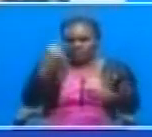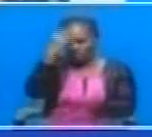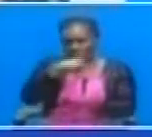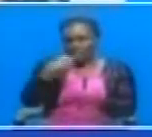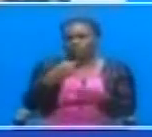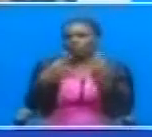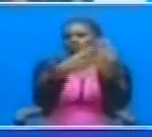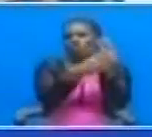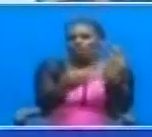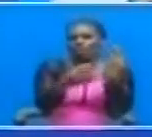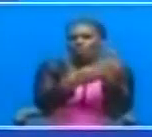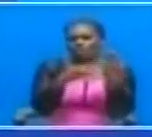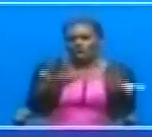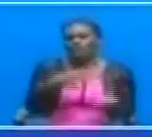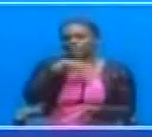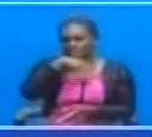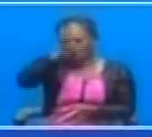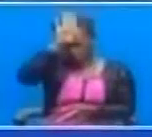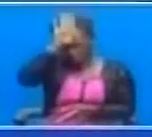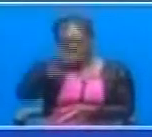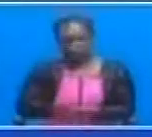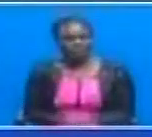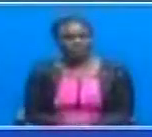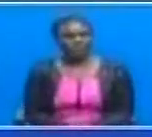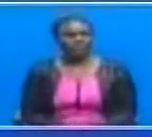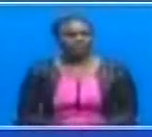live up to or to disappoint," end of quote.